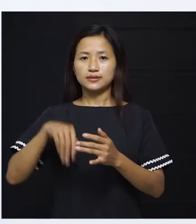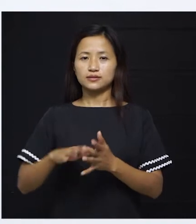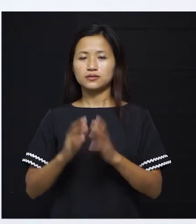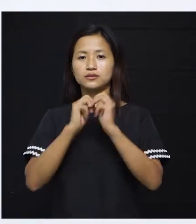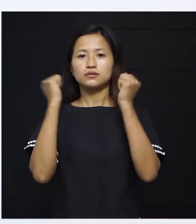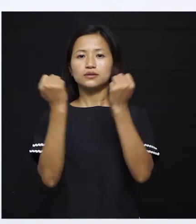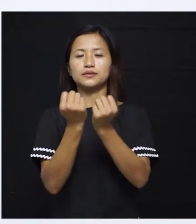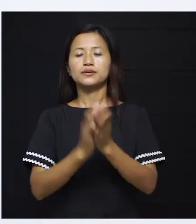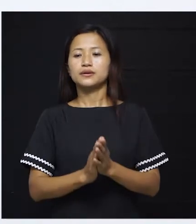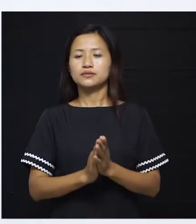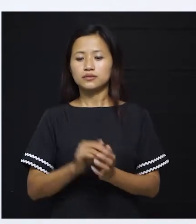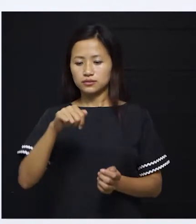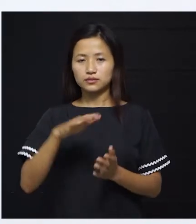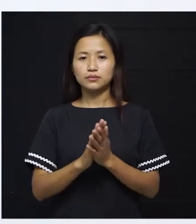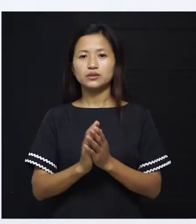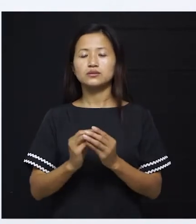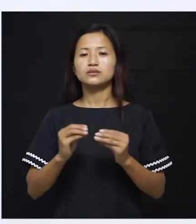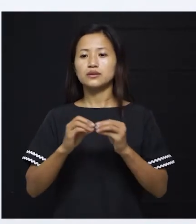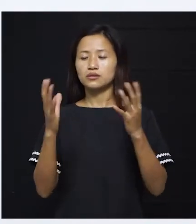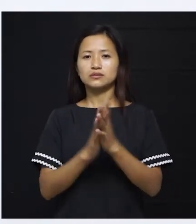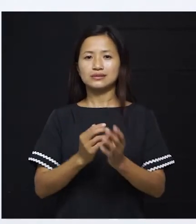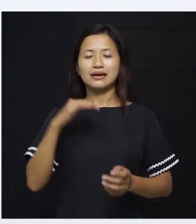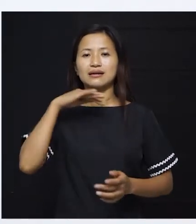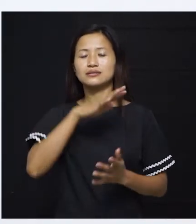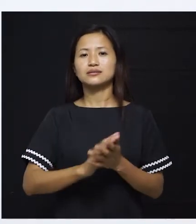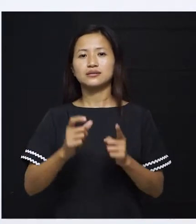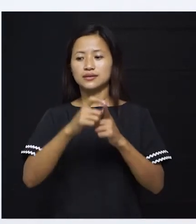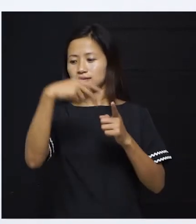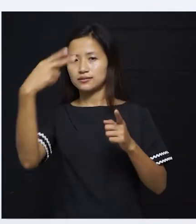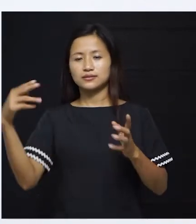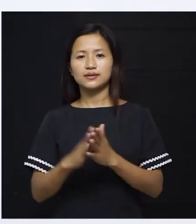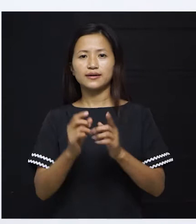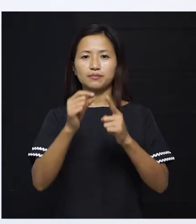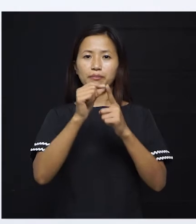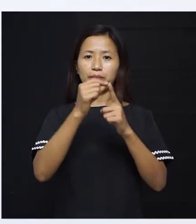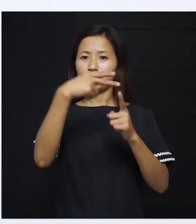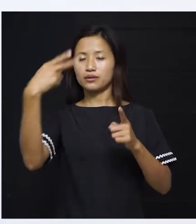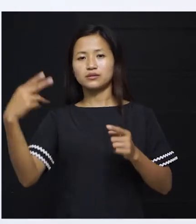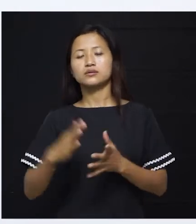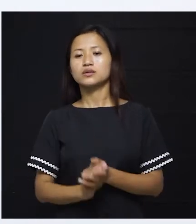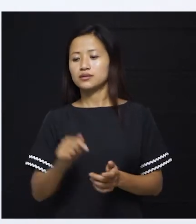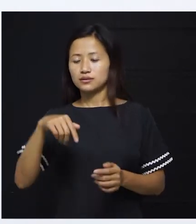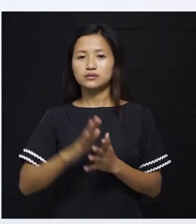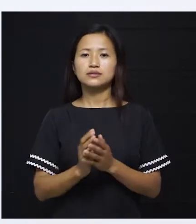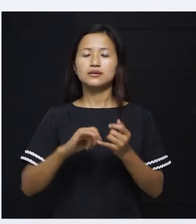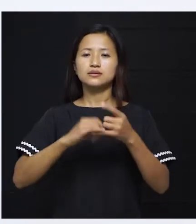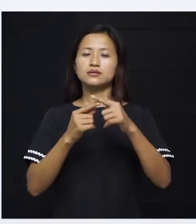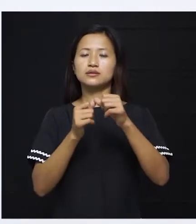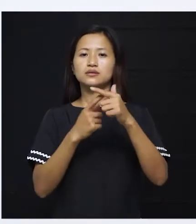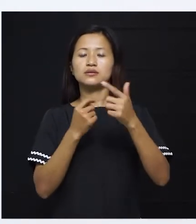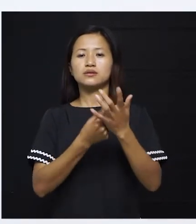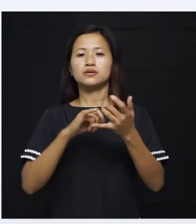society. So based on the color, based on the design and pattern of their clothes, these status are